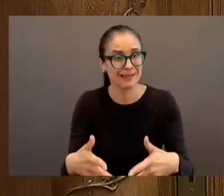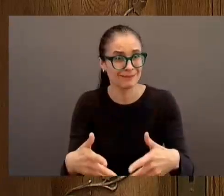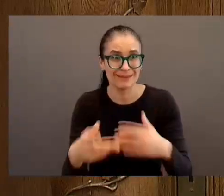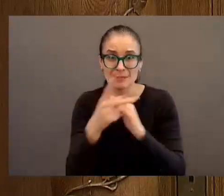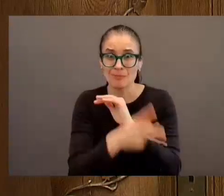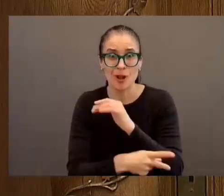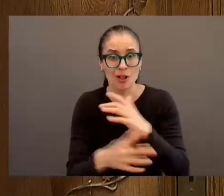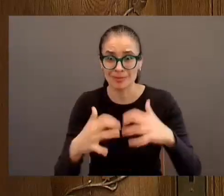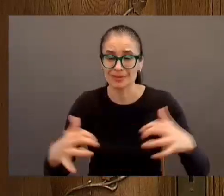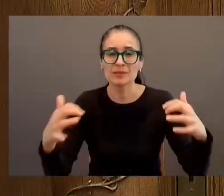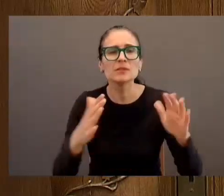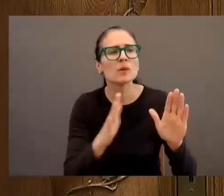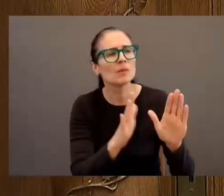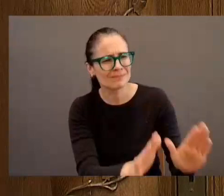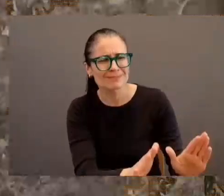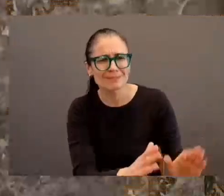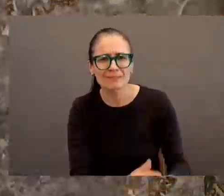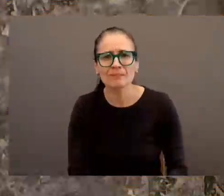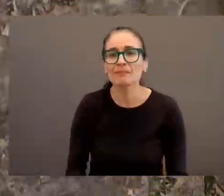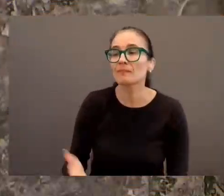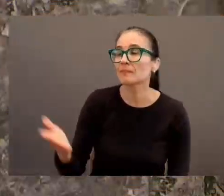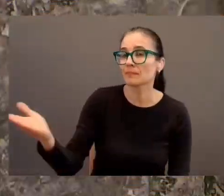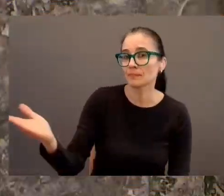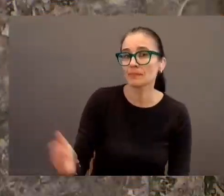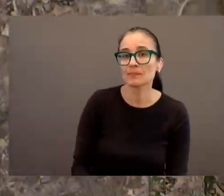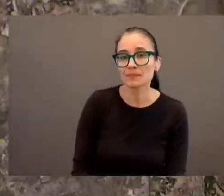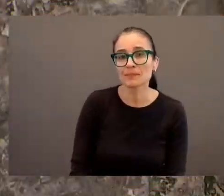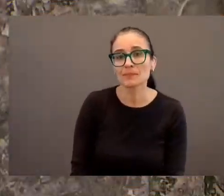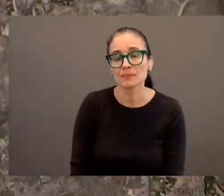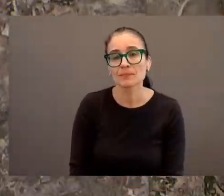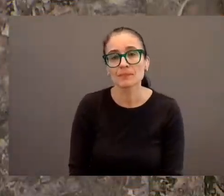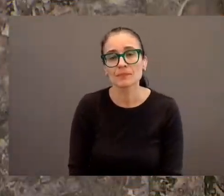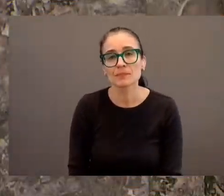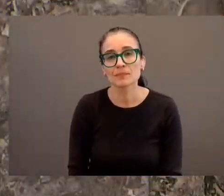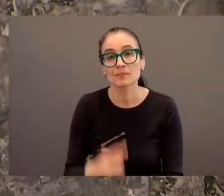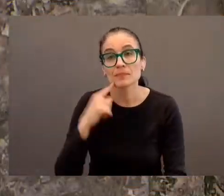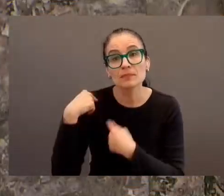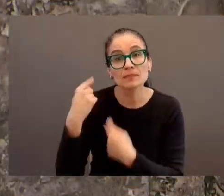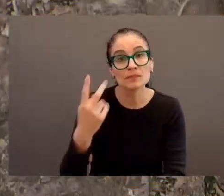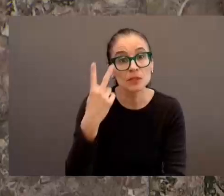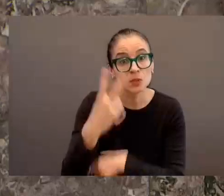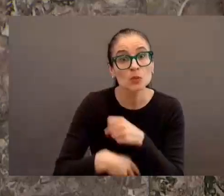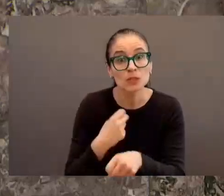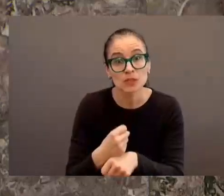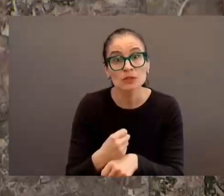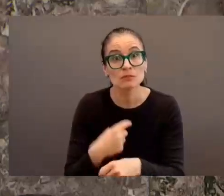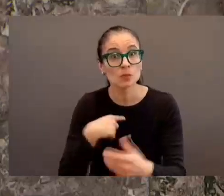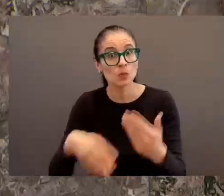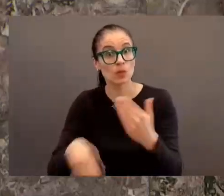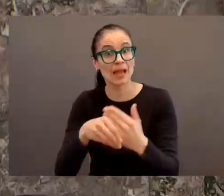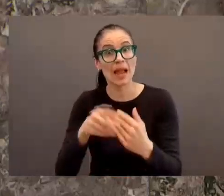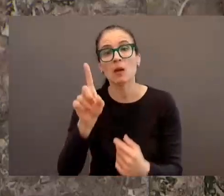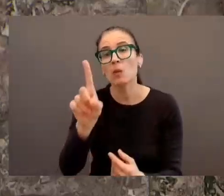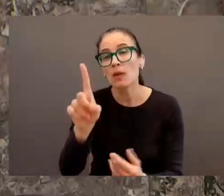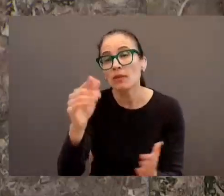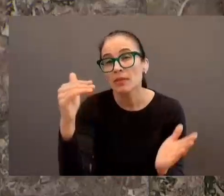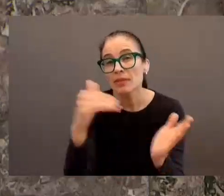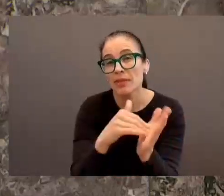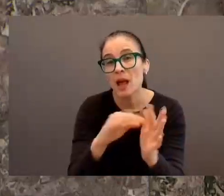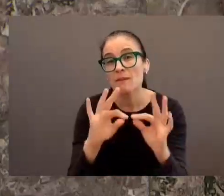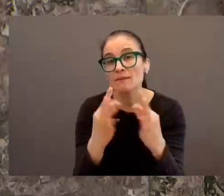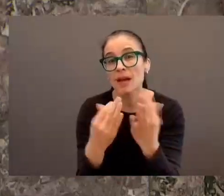do it. Mr. Speaker, over the last 2 years, we've added 1,000 family doctors. We have the highest.